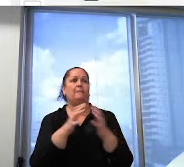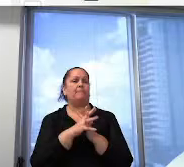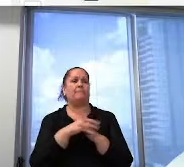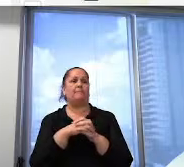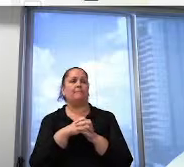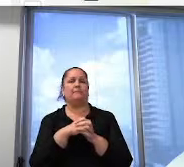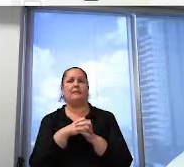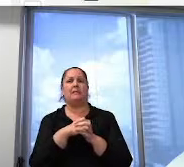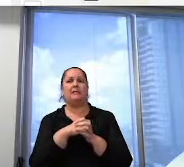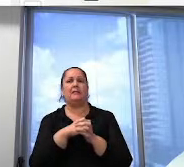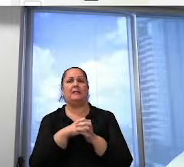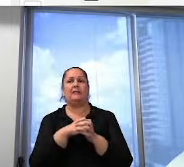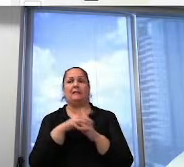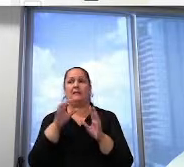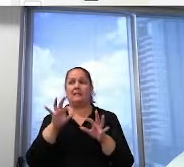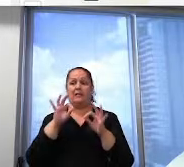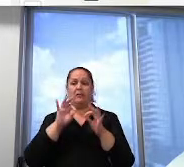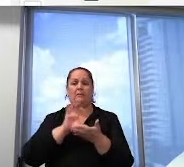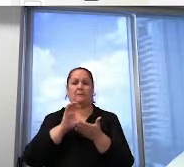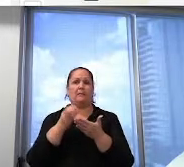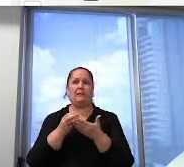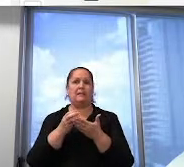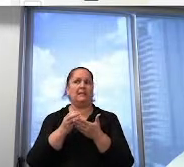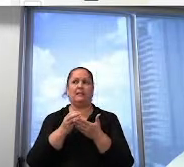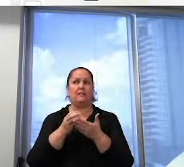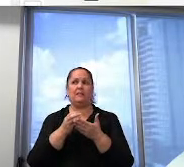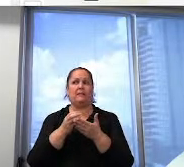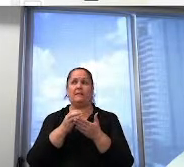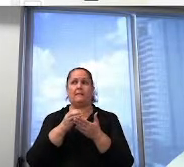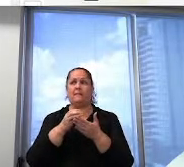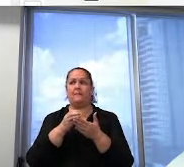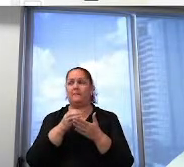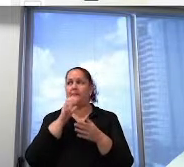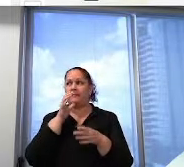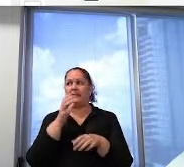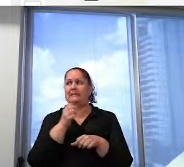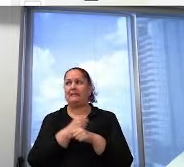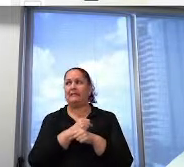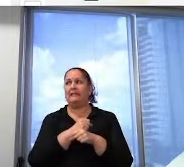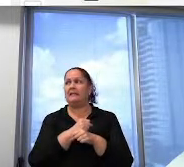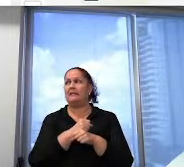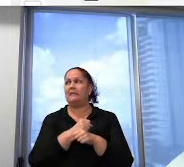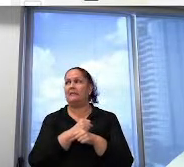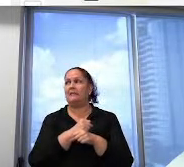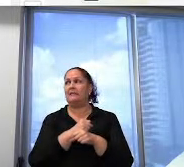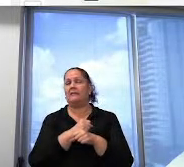at this time. The optimal budget doesn't get you to